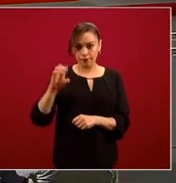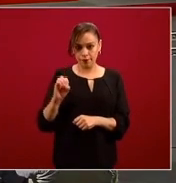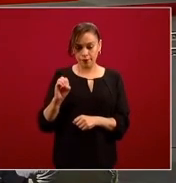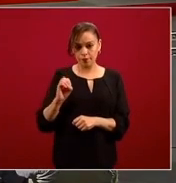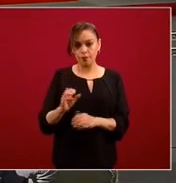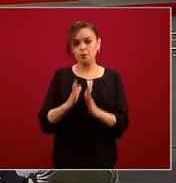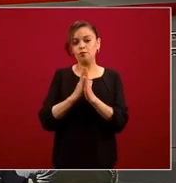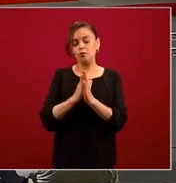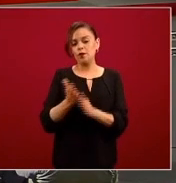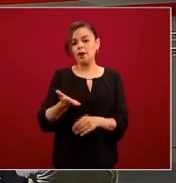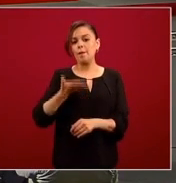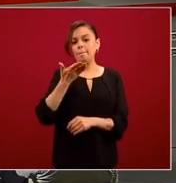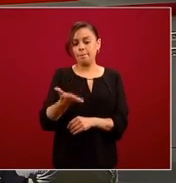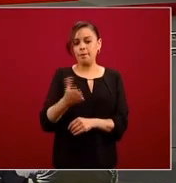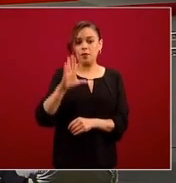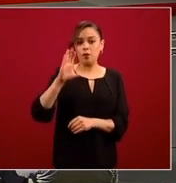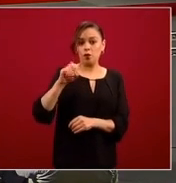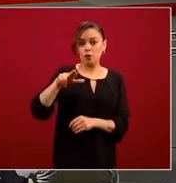the President